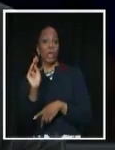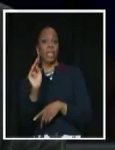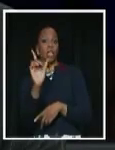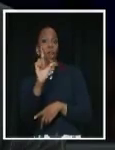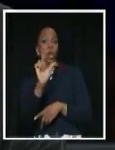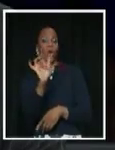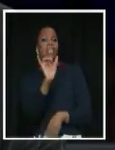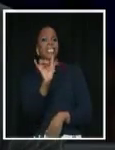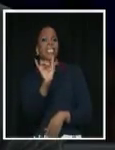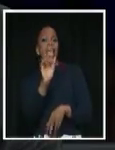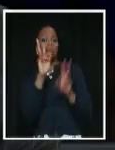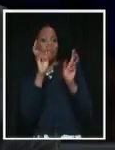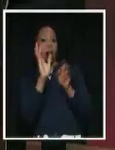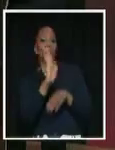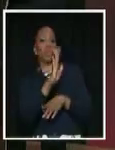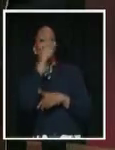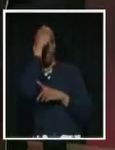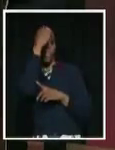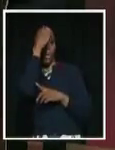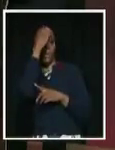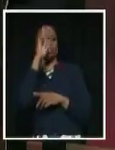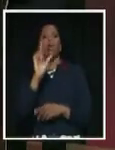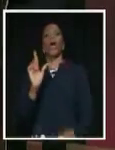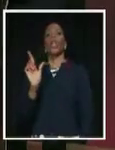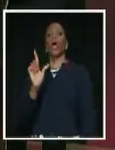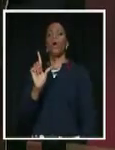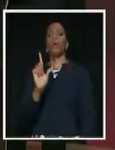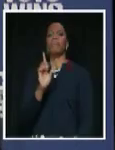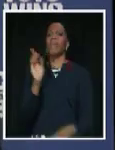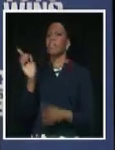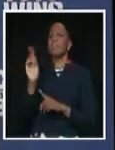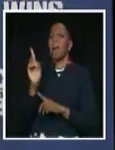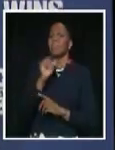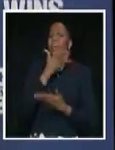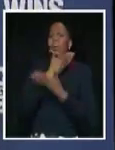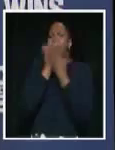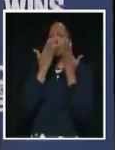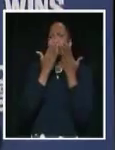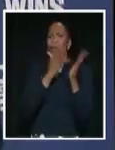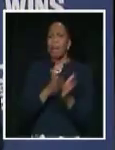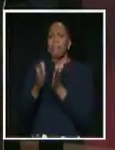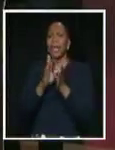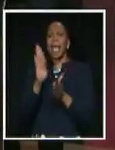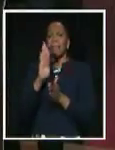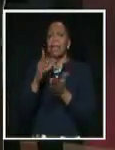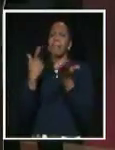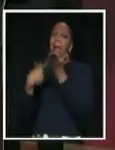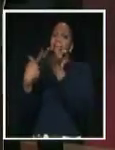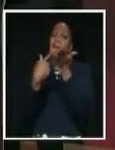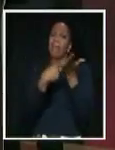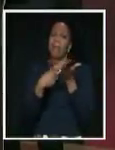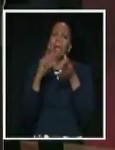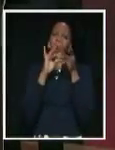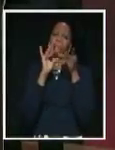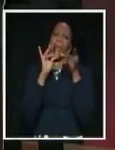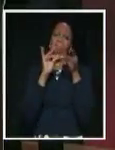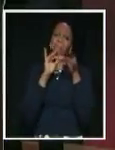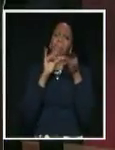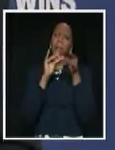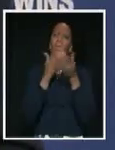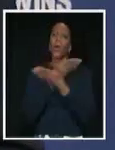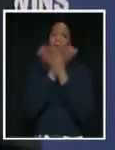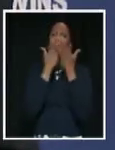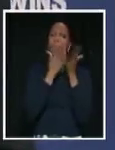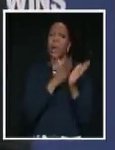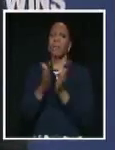same topic. Your thoughts? Bill de Blasio doesn't have a plan B. He just told you by talking as long as he did without ever giving you a plan B. He